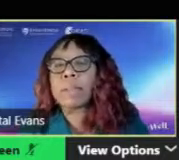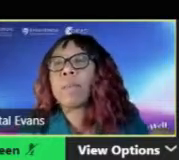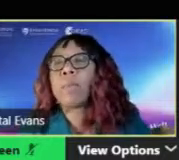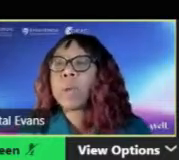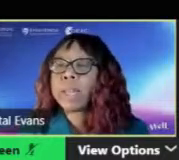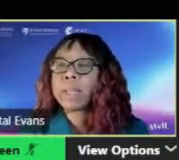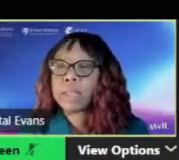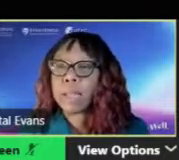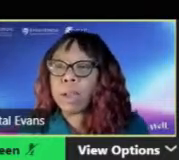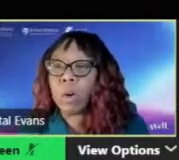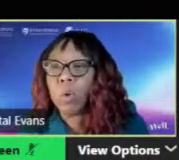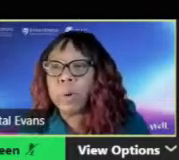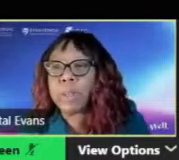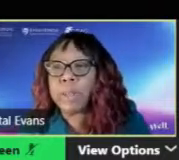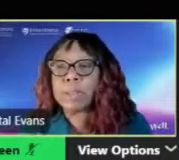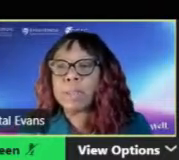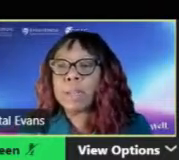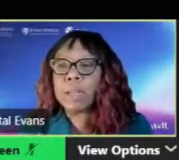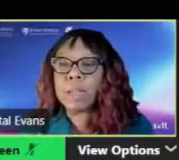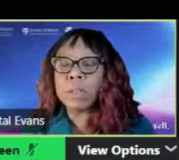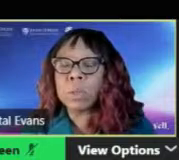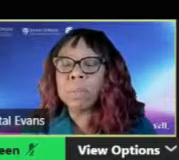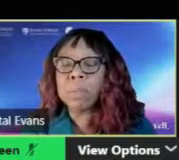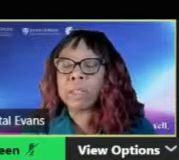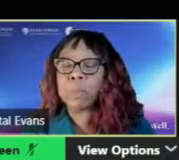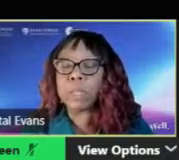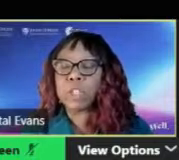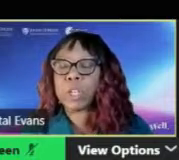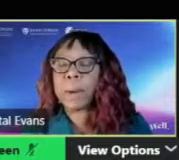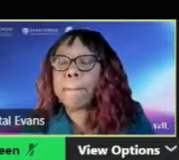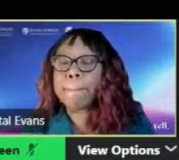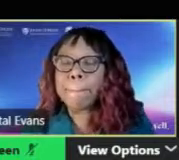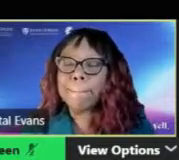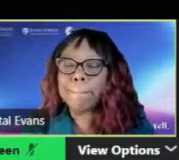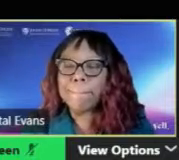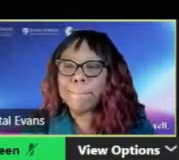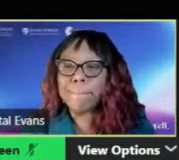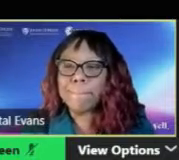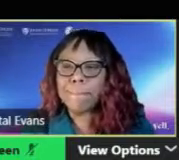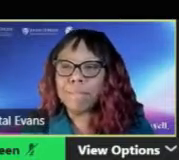audience that we can take home with us? In 2 minutes, please share.